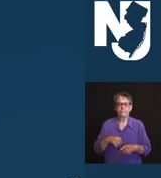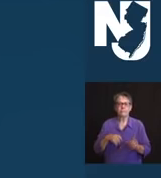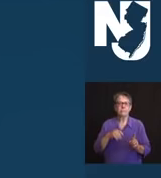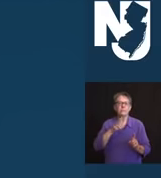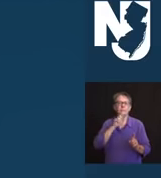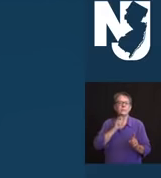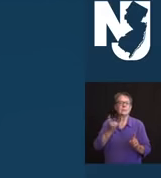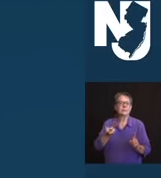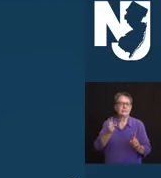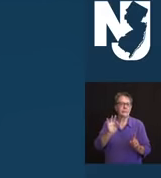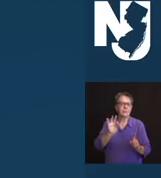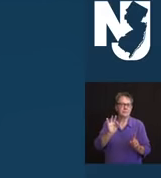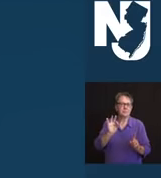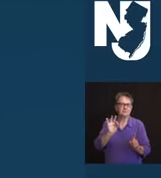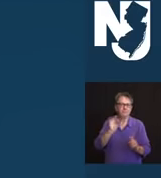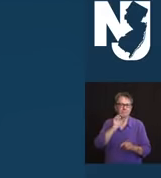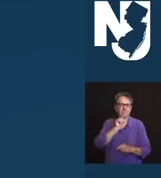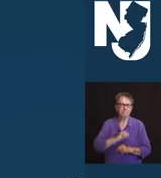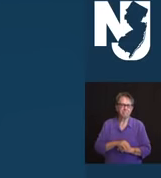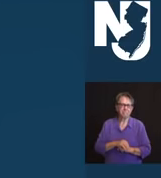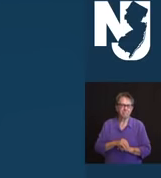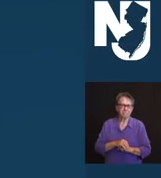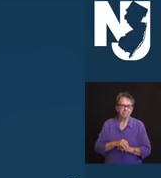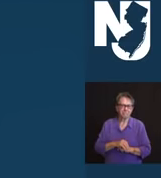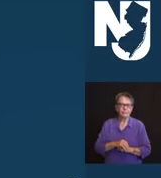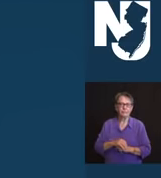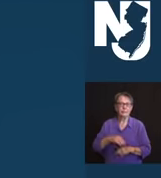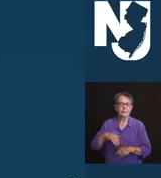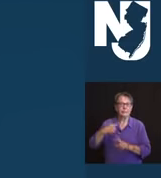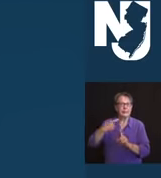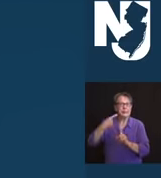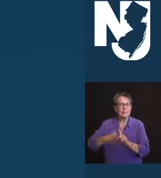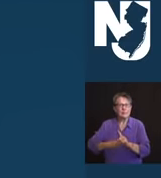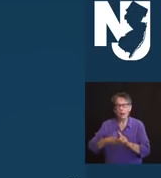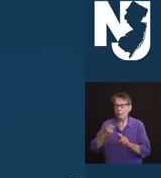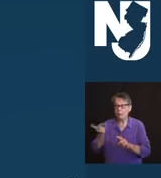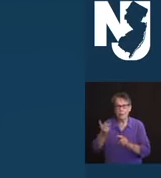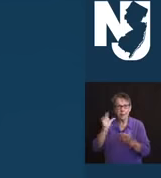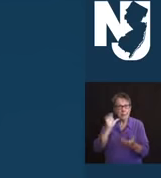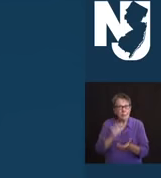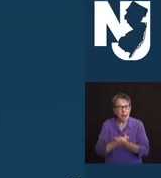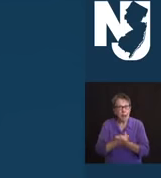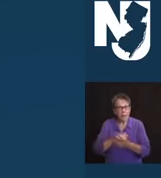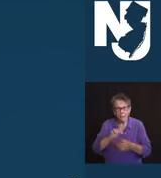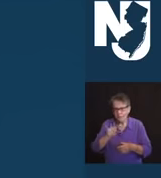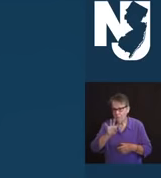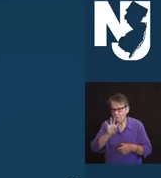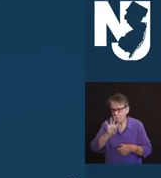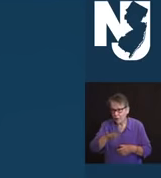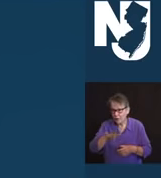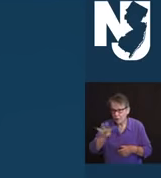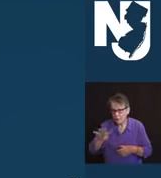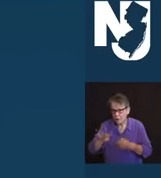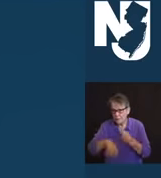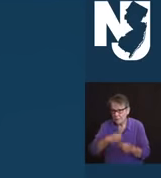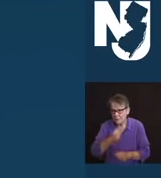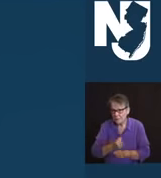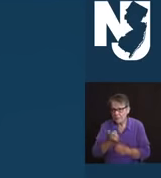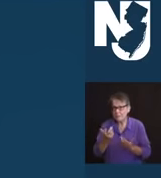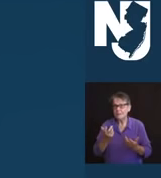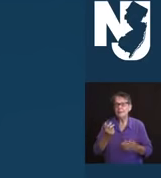married 45 years next month. And by the way, Gail herself was hospitalized for 10 nights with